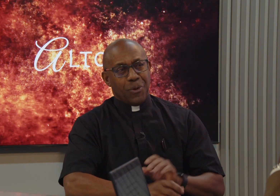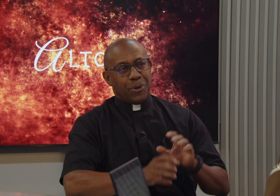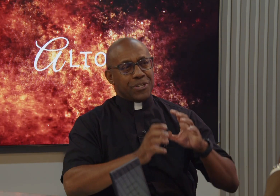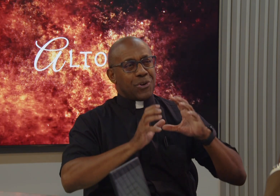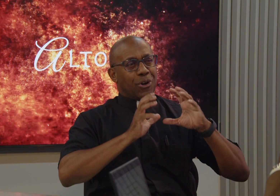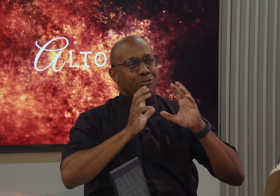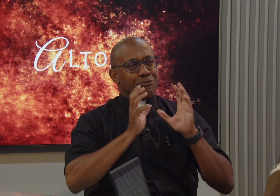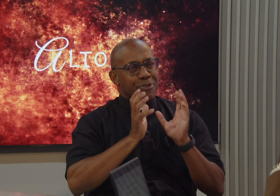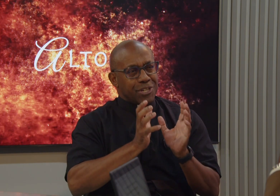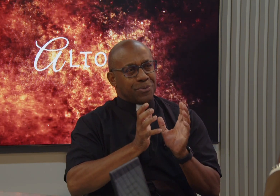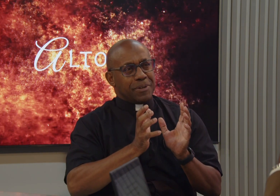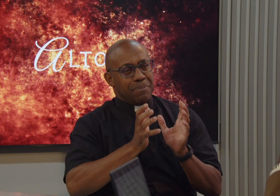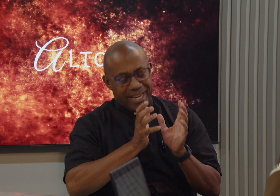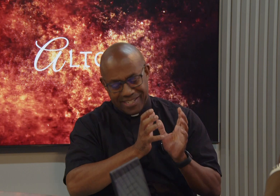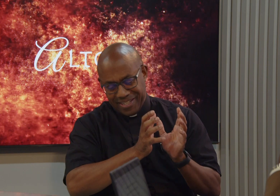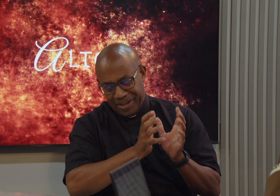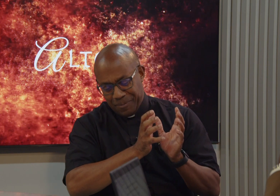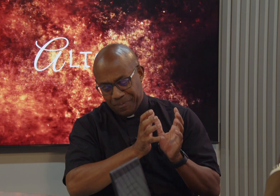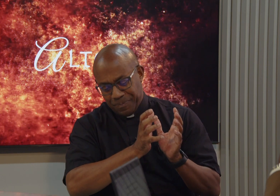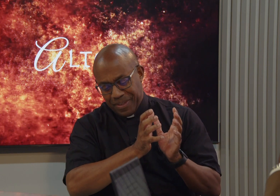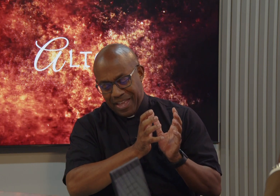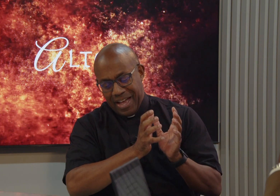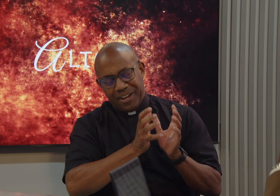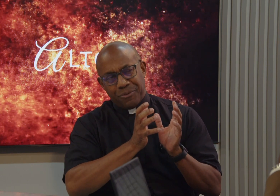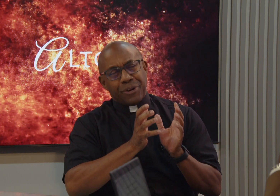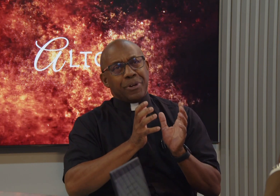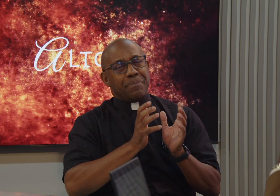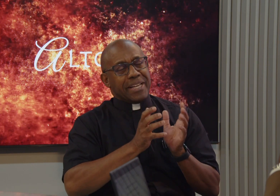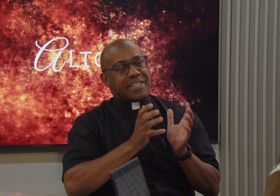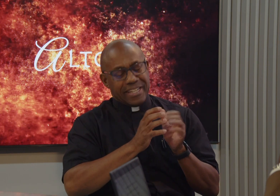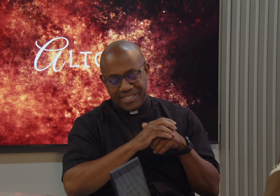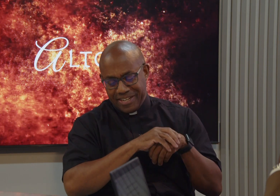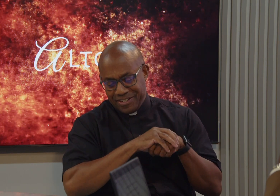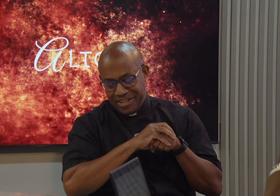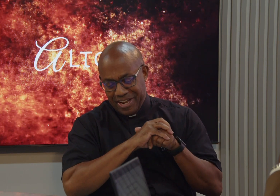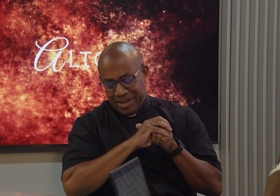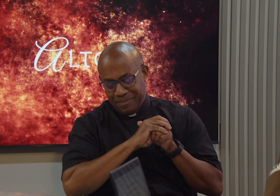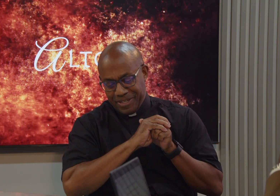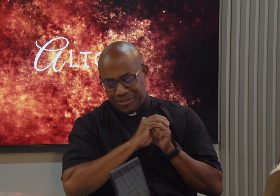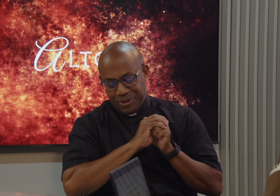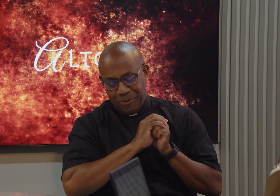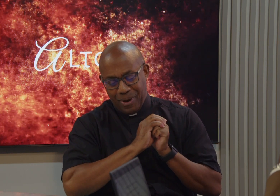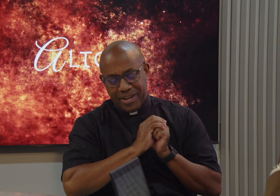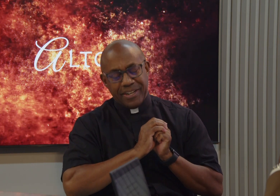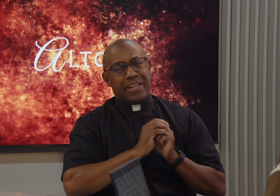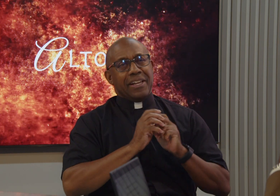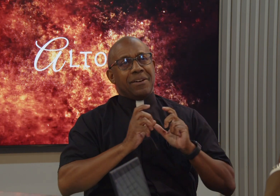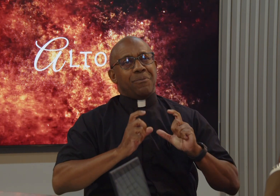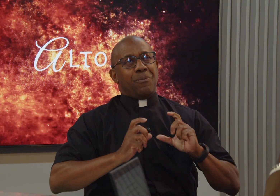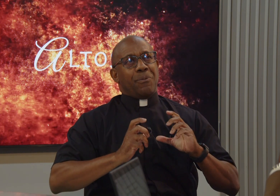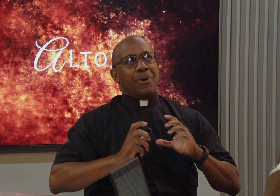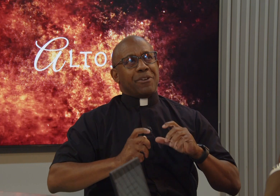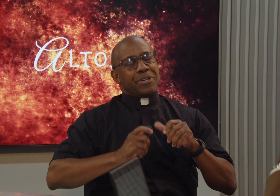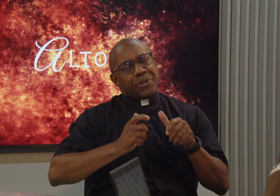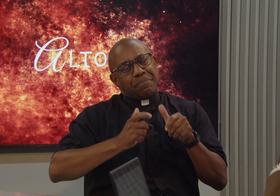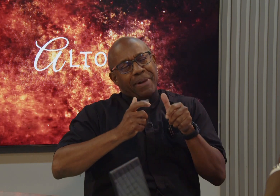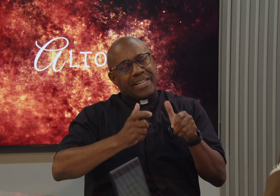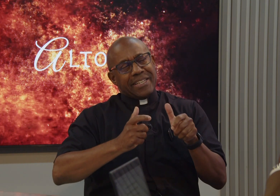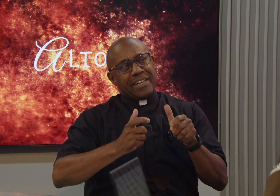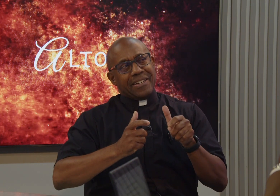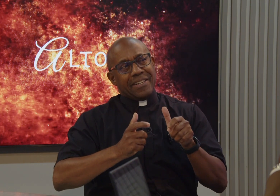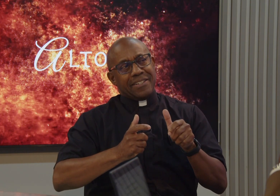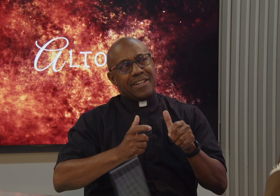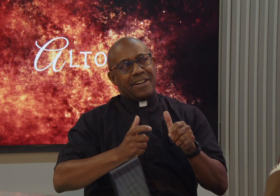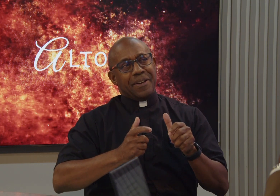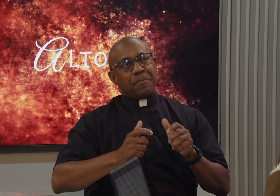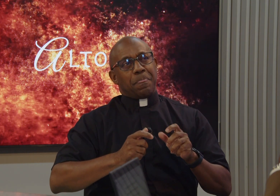between what is called a ritual blessing. And a ritual blessing, it says, is required. When a ritual